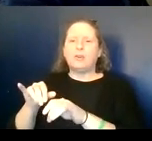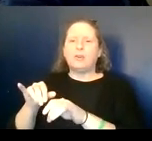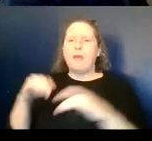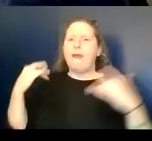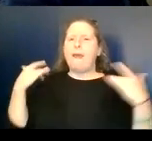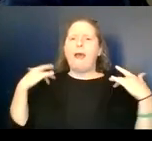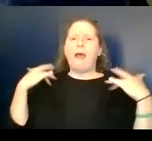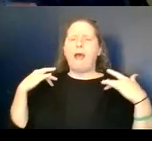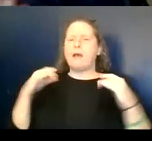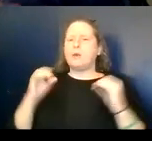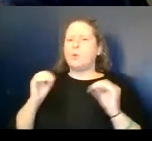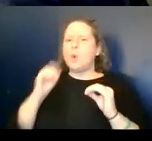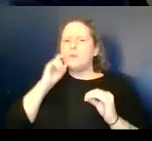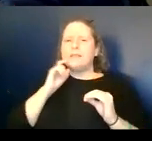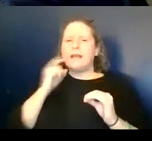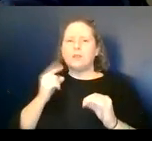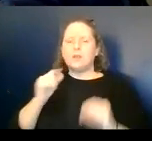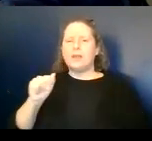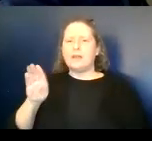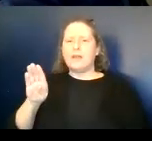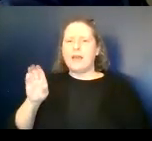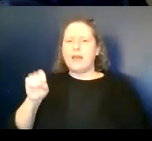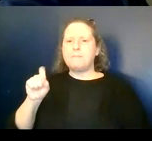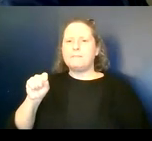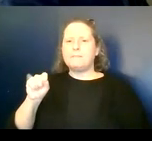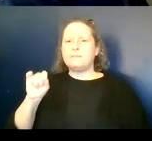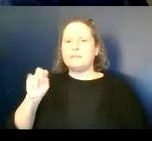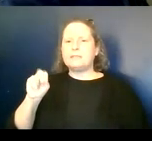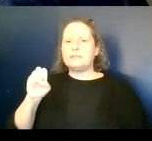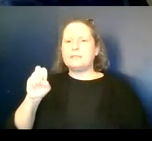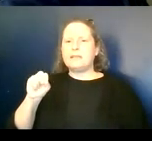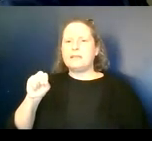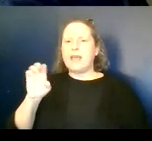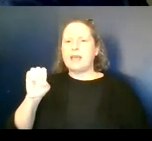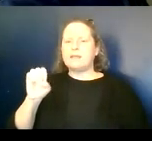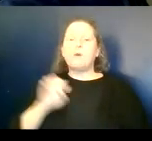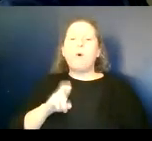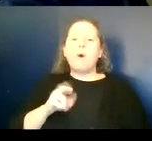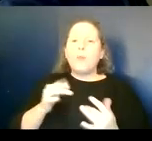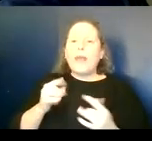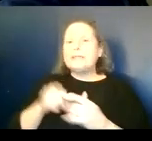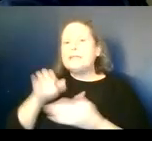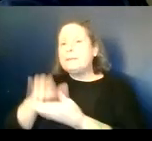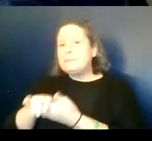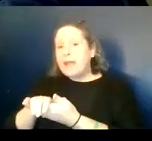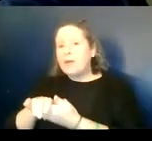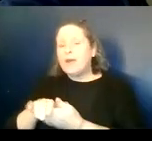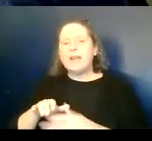only or wait until marriage. Access to sexual education